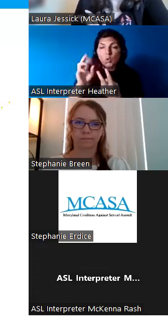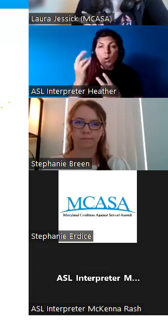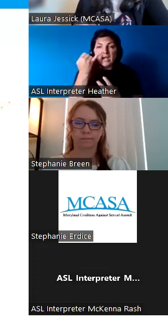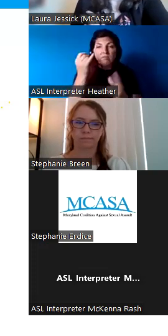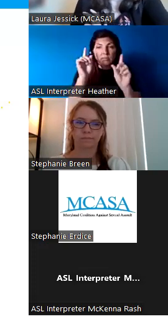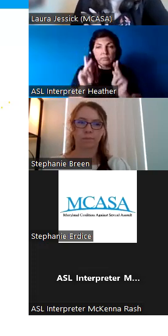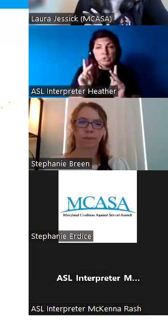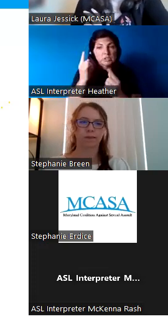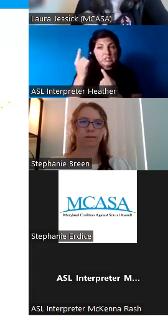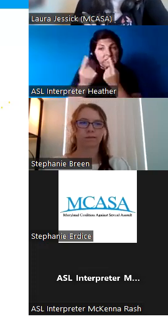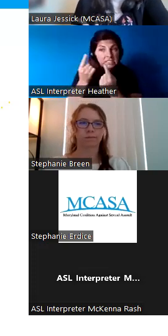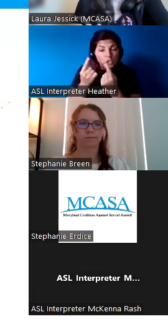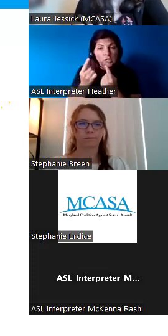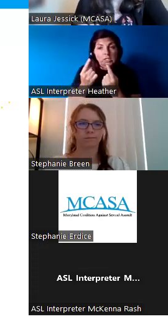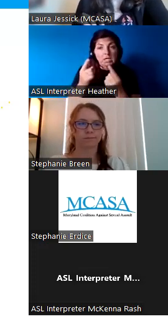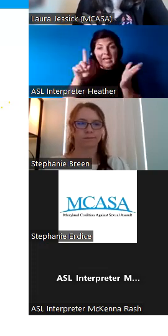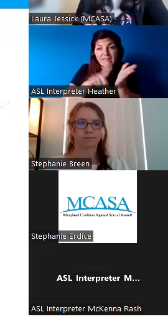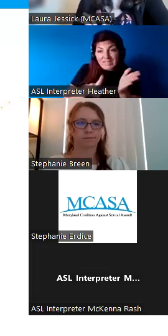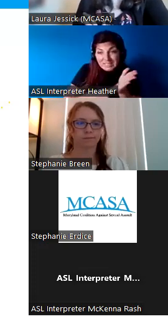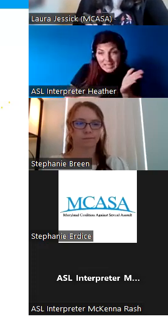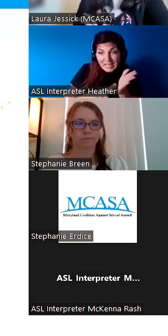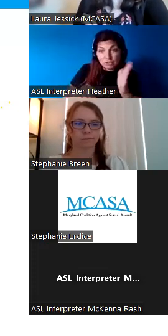considering initiating a criminal investigation,